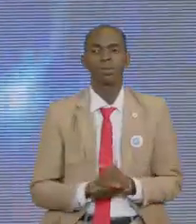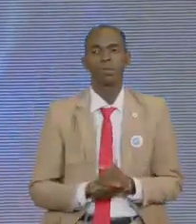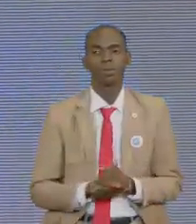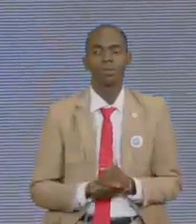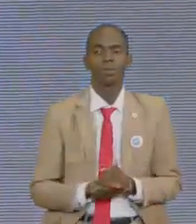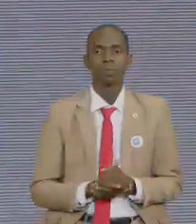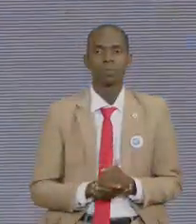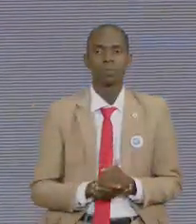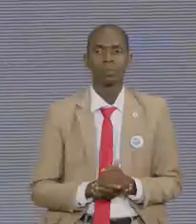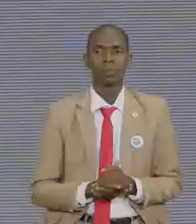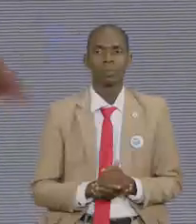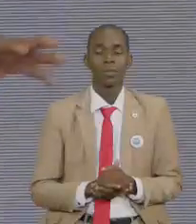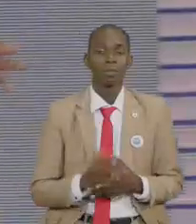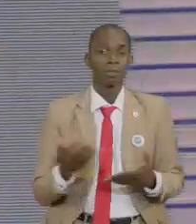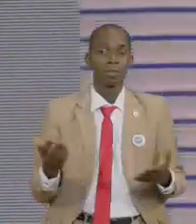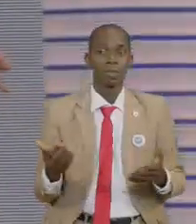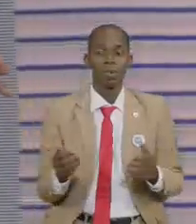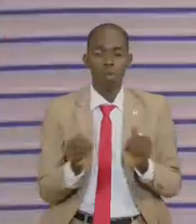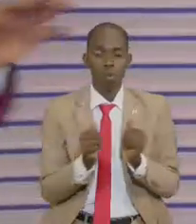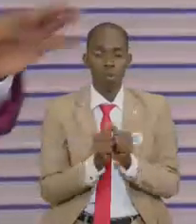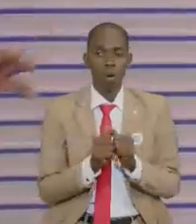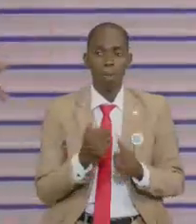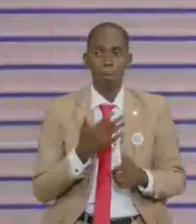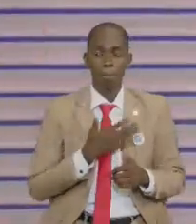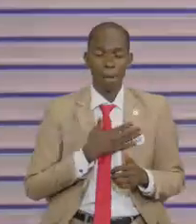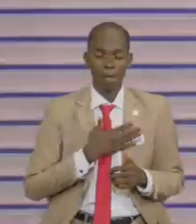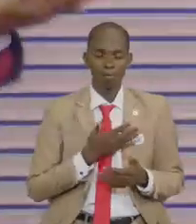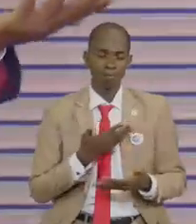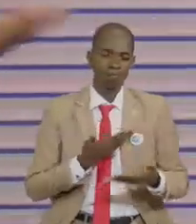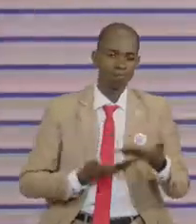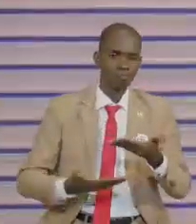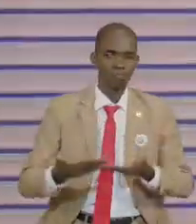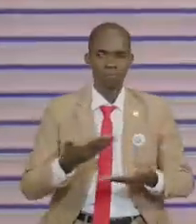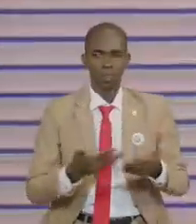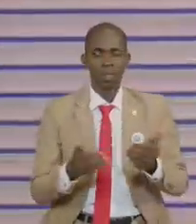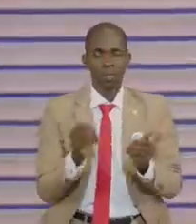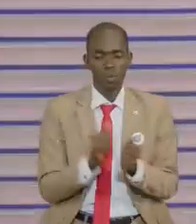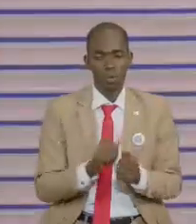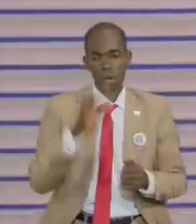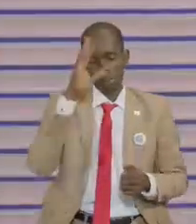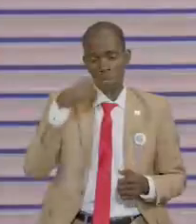Well, with my interaction with men, being a man myself,